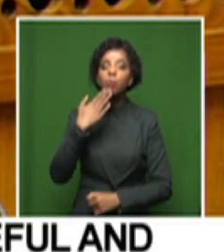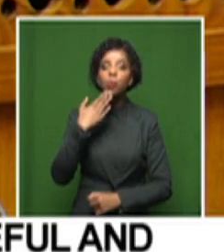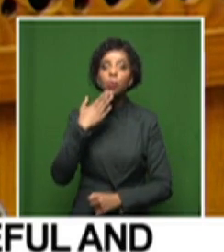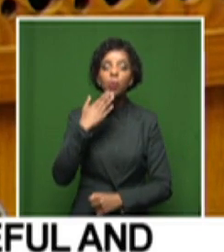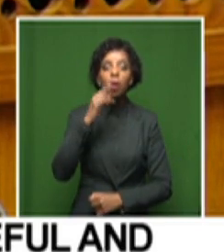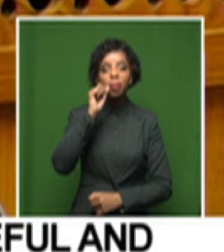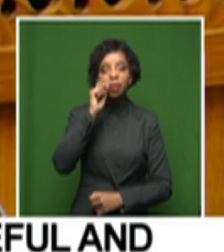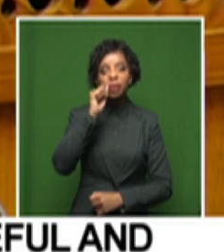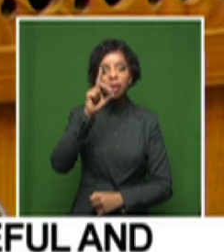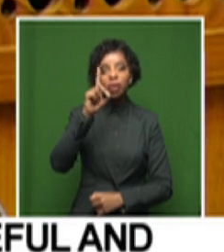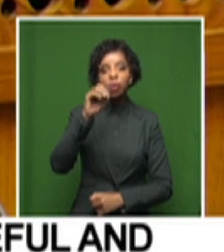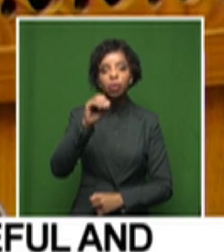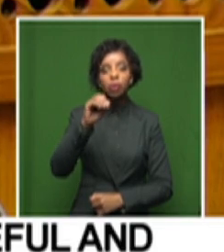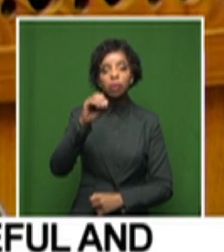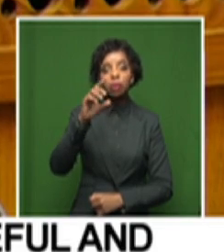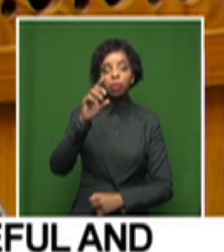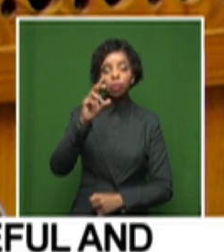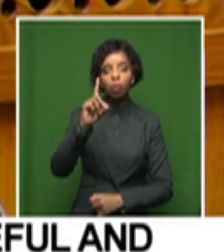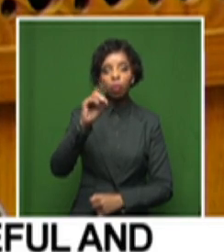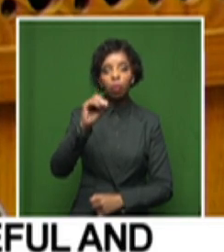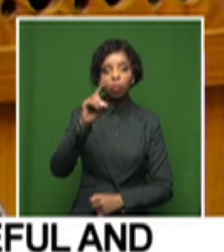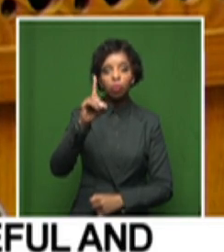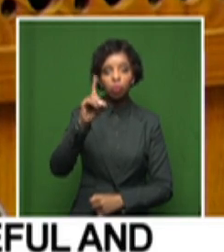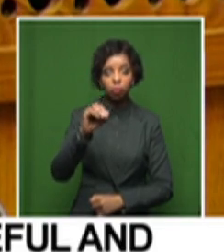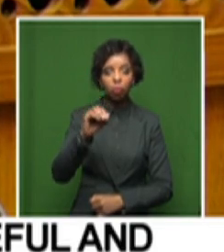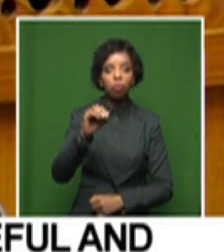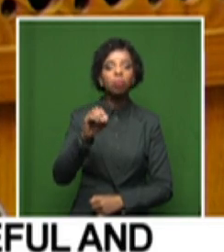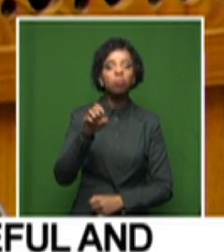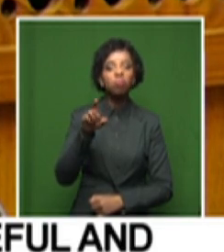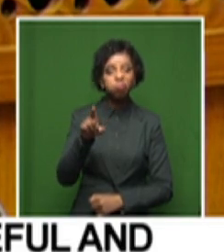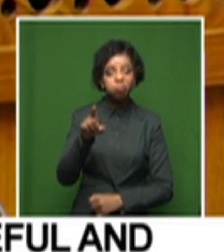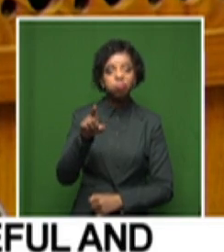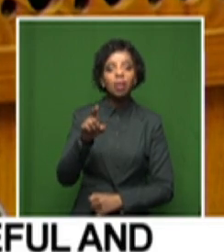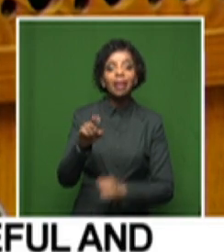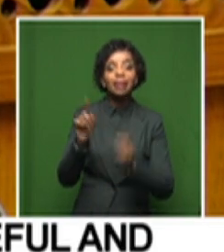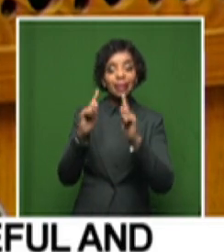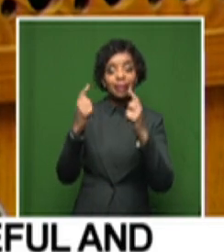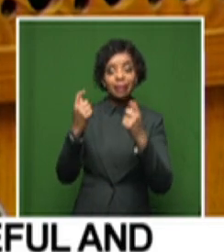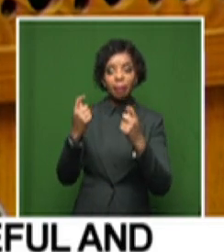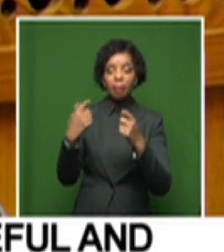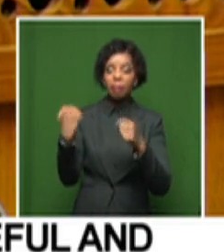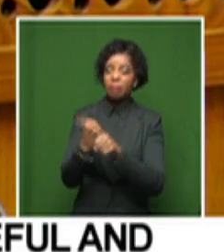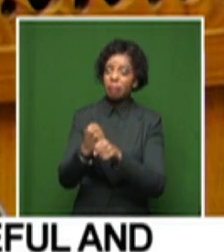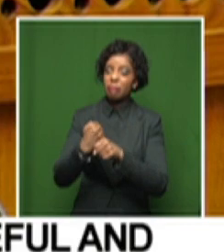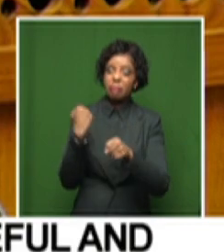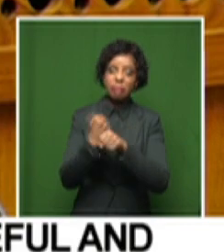and the team for their courage, hard work, and commitment.